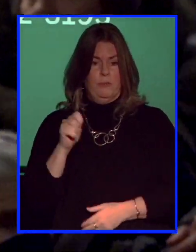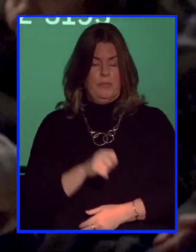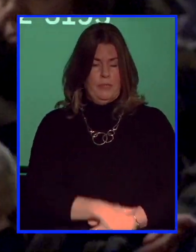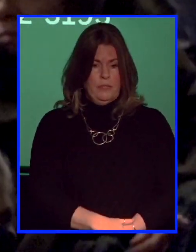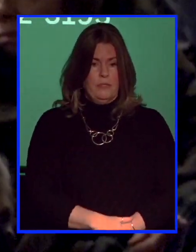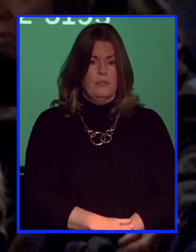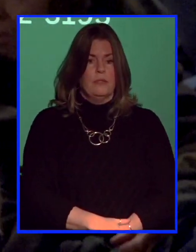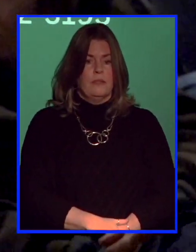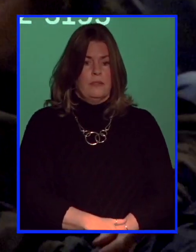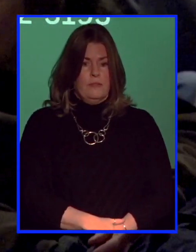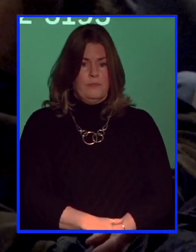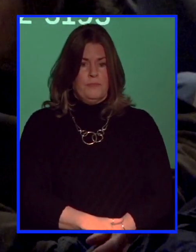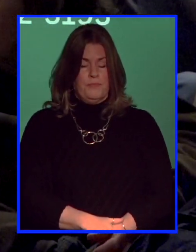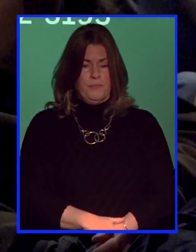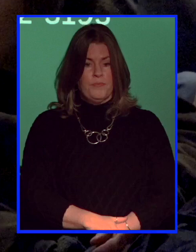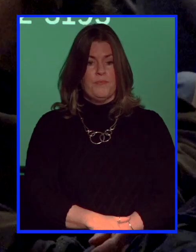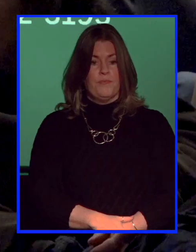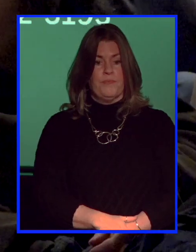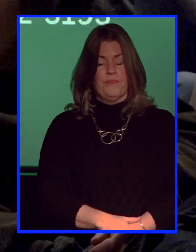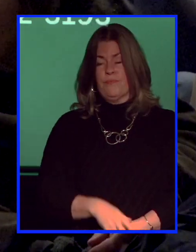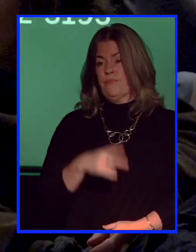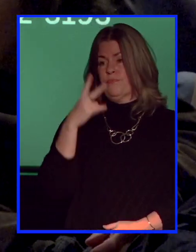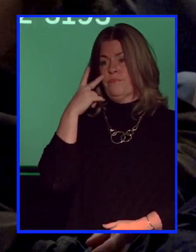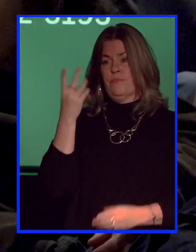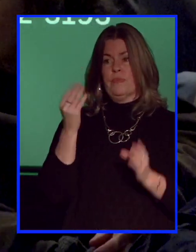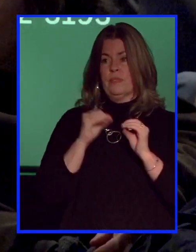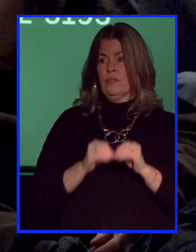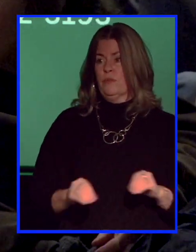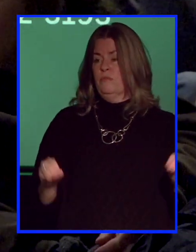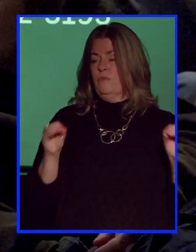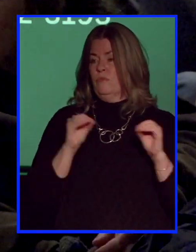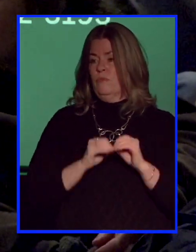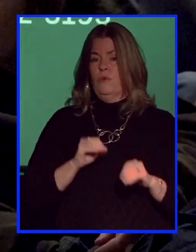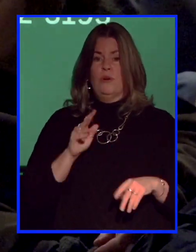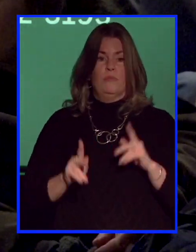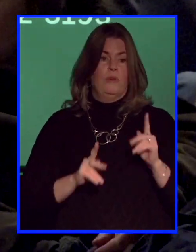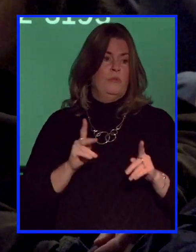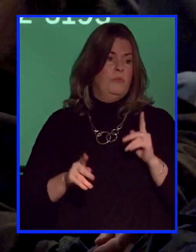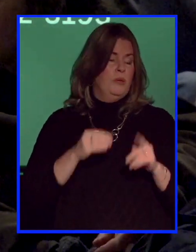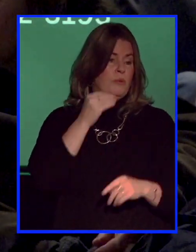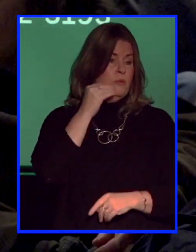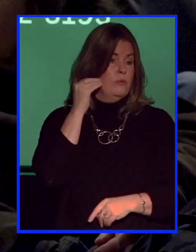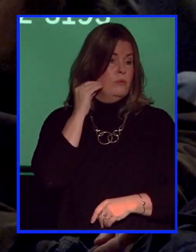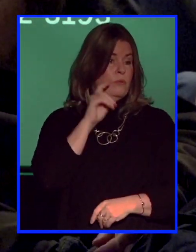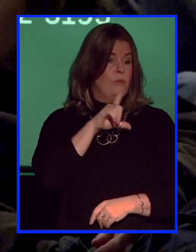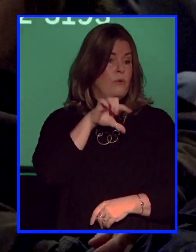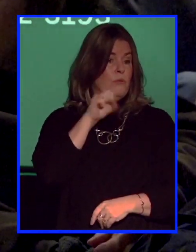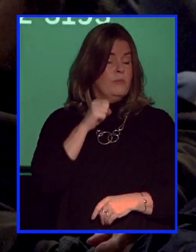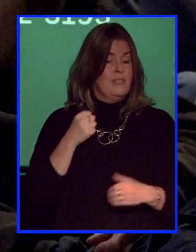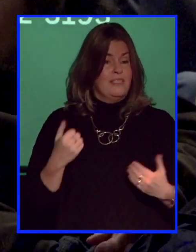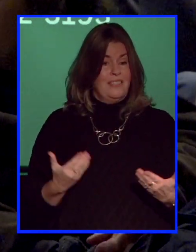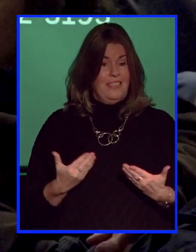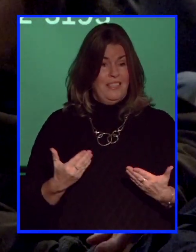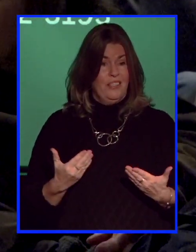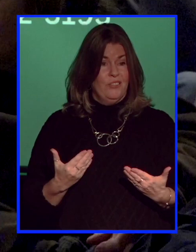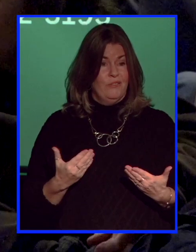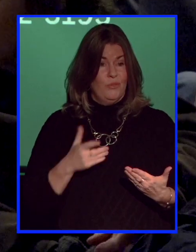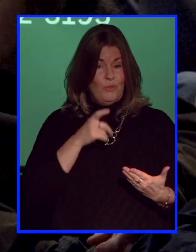I see that more of the homeless people that are in Vermont are United